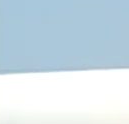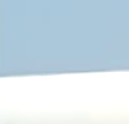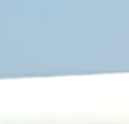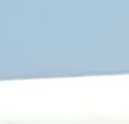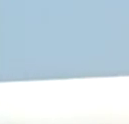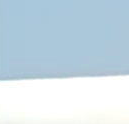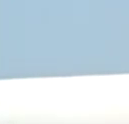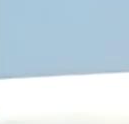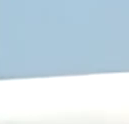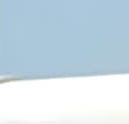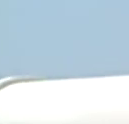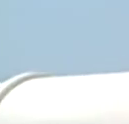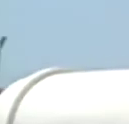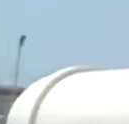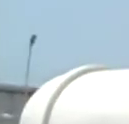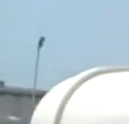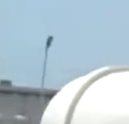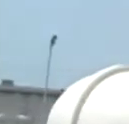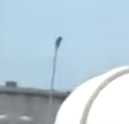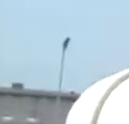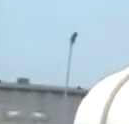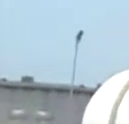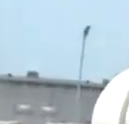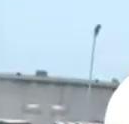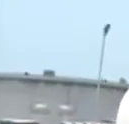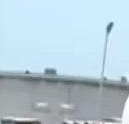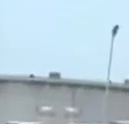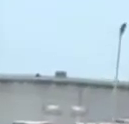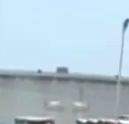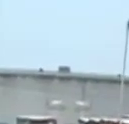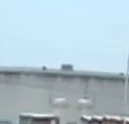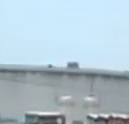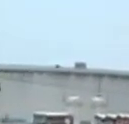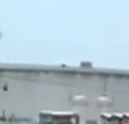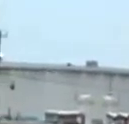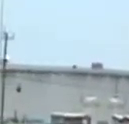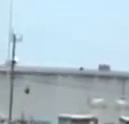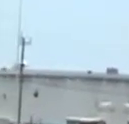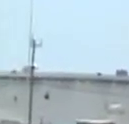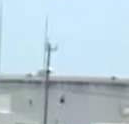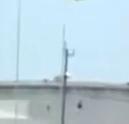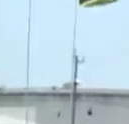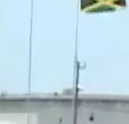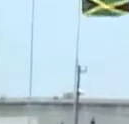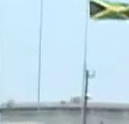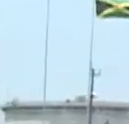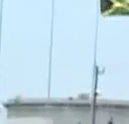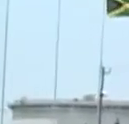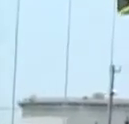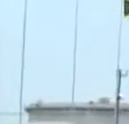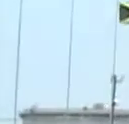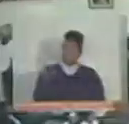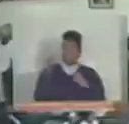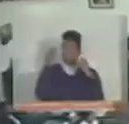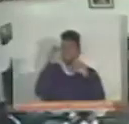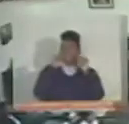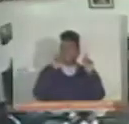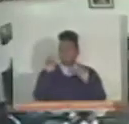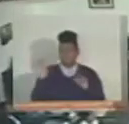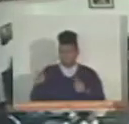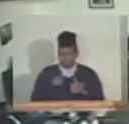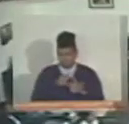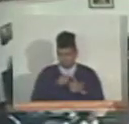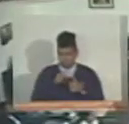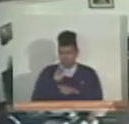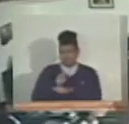It's not yet clear if the government may directly fund the purchase, borrow the money, or seek a third-party investor. Could the